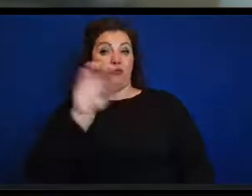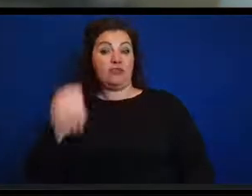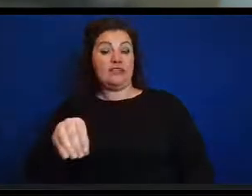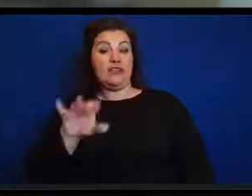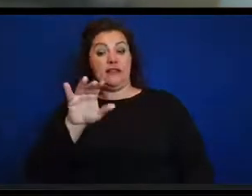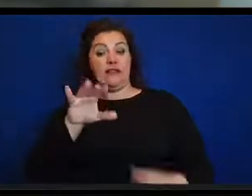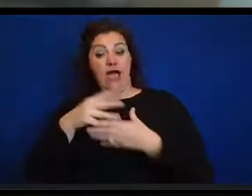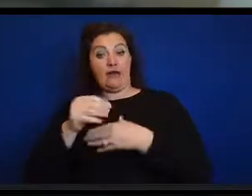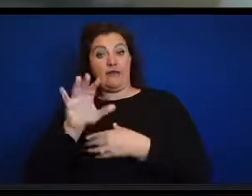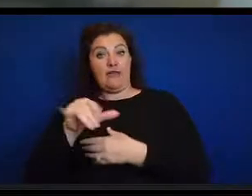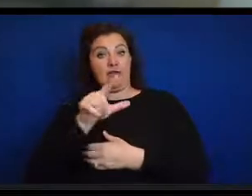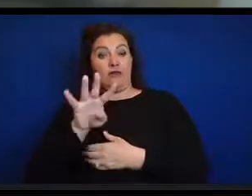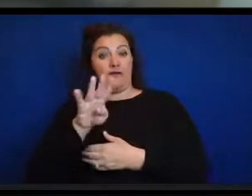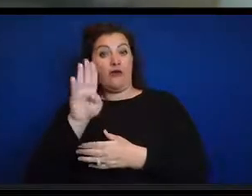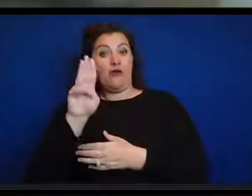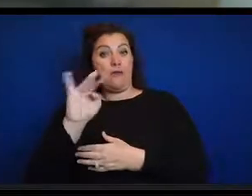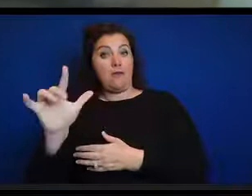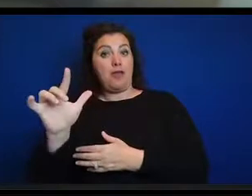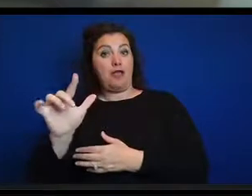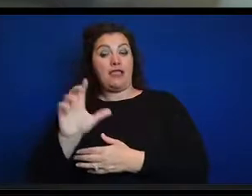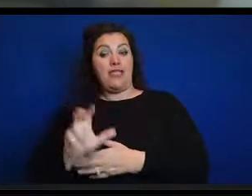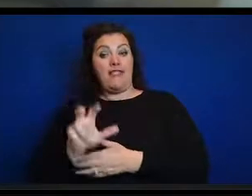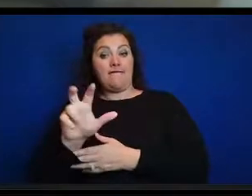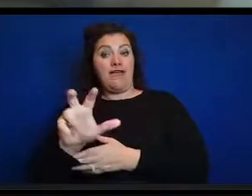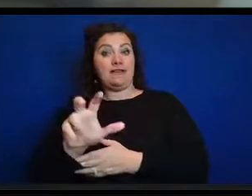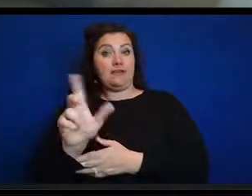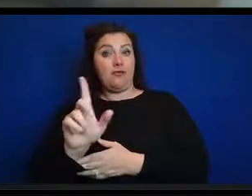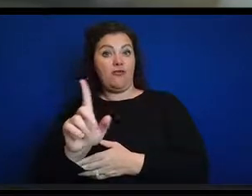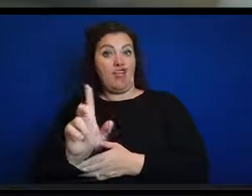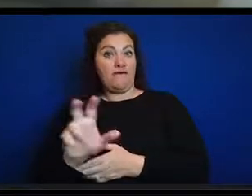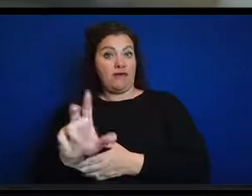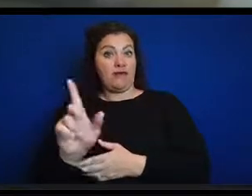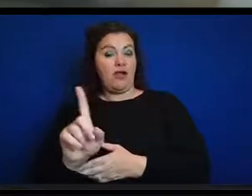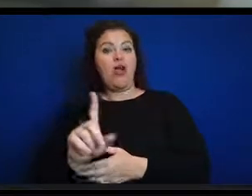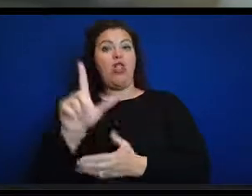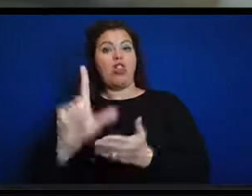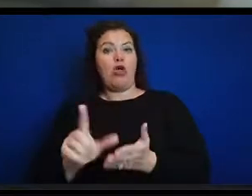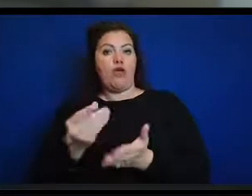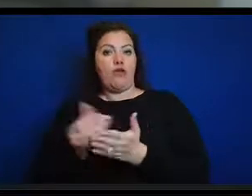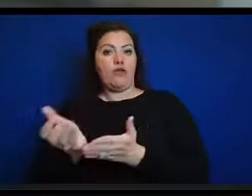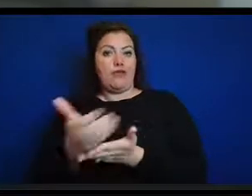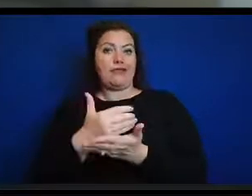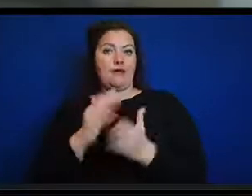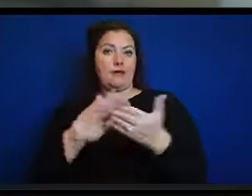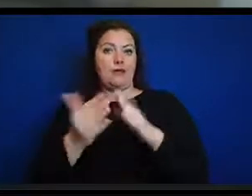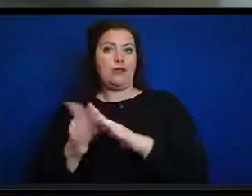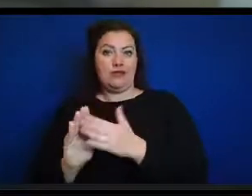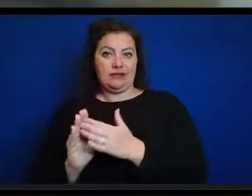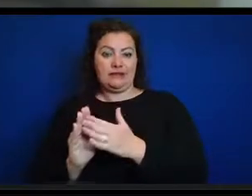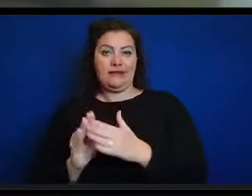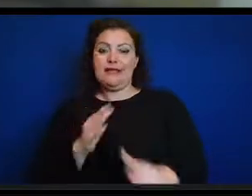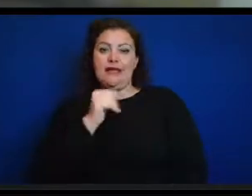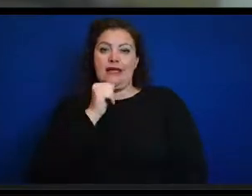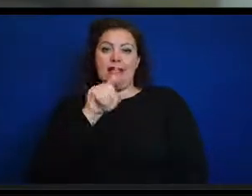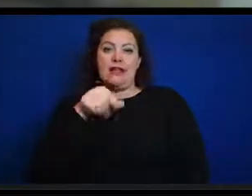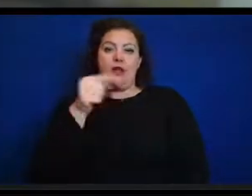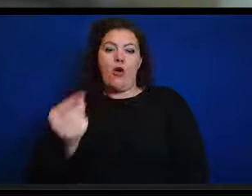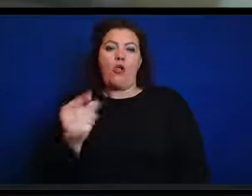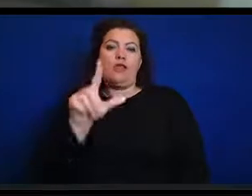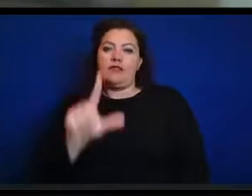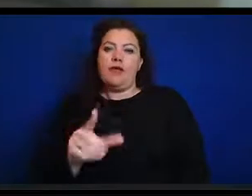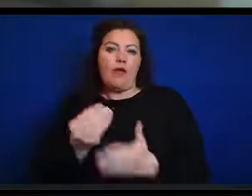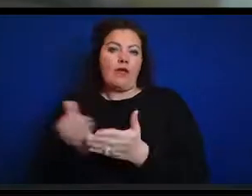in opportunity zone funds went to low-income communities. And it's not just low-income communities.